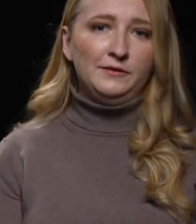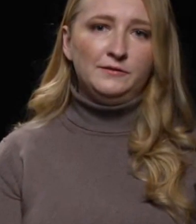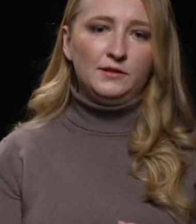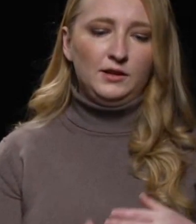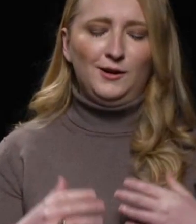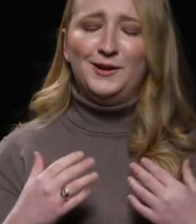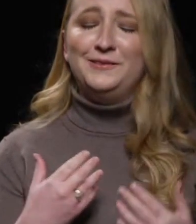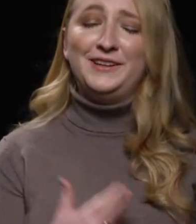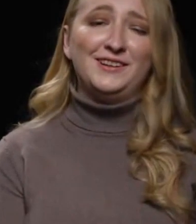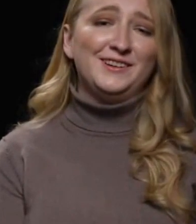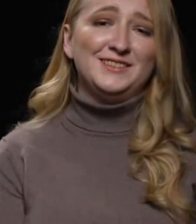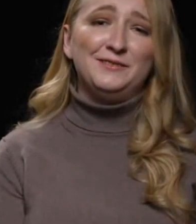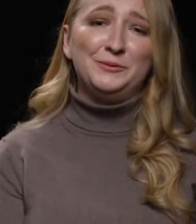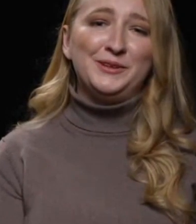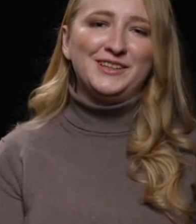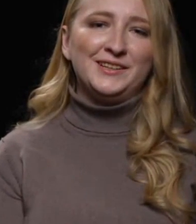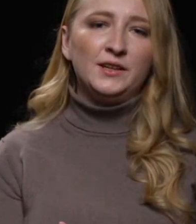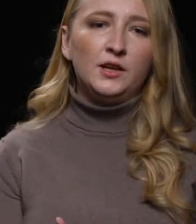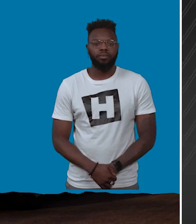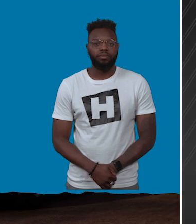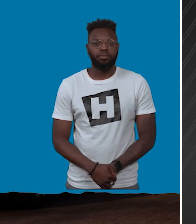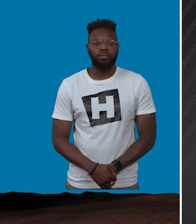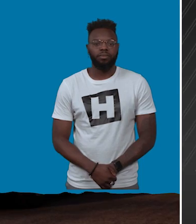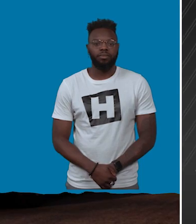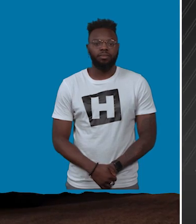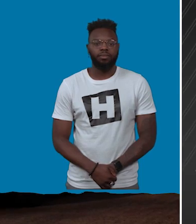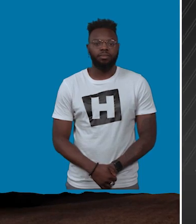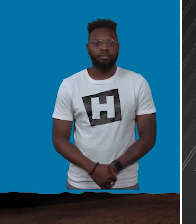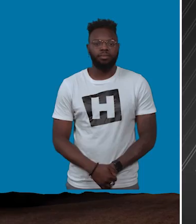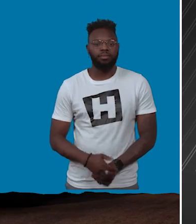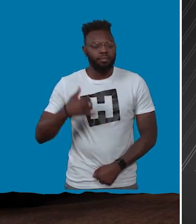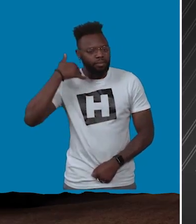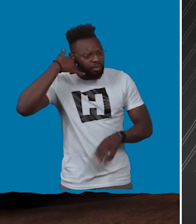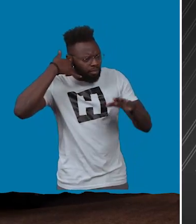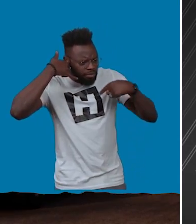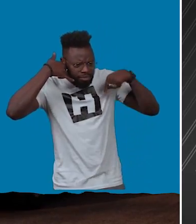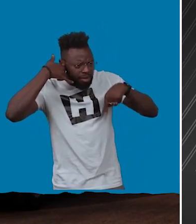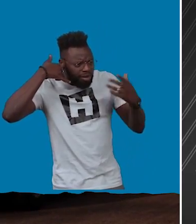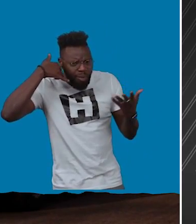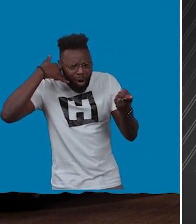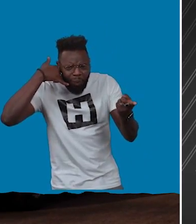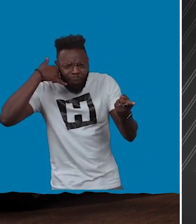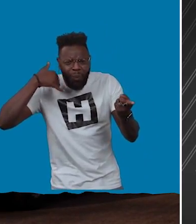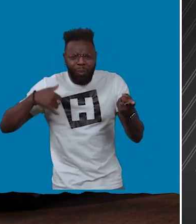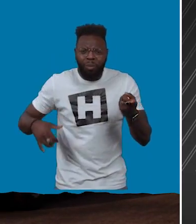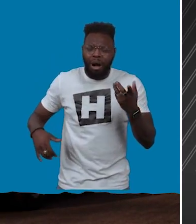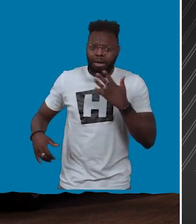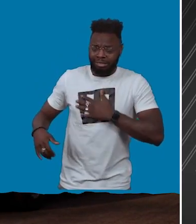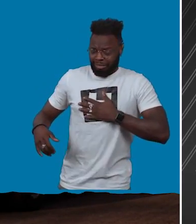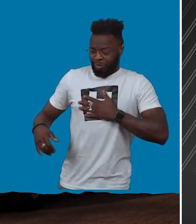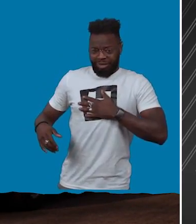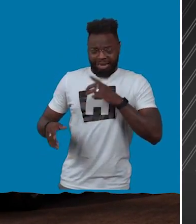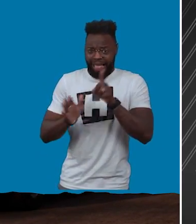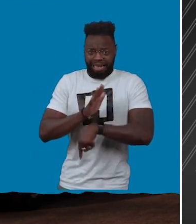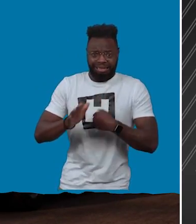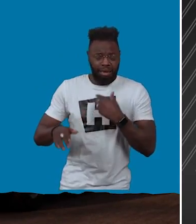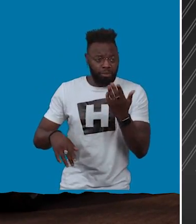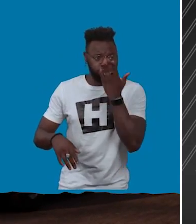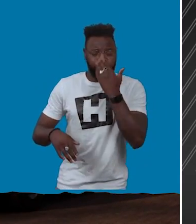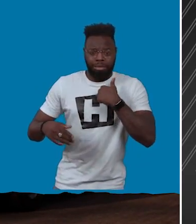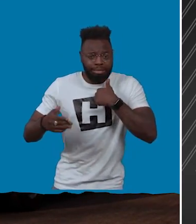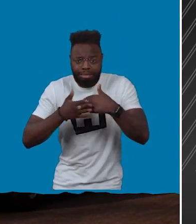the hard of hearing or deaf community. We worked with the Deaf Talent Collective here in the UK to help us find our